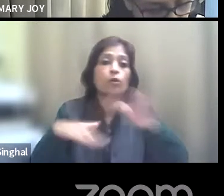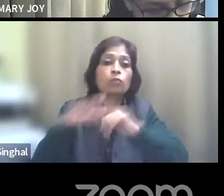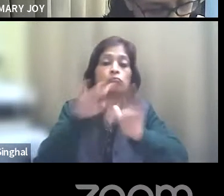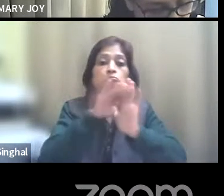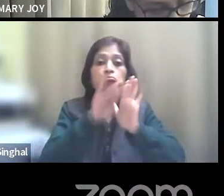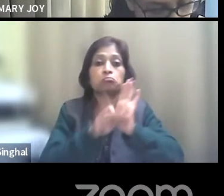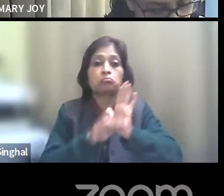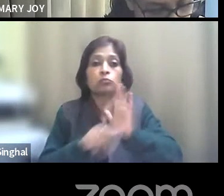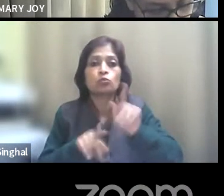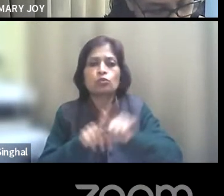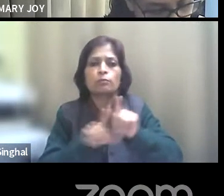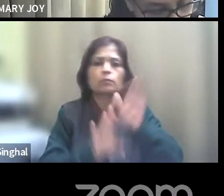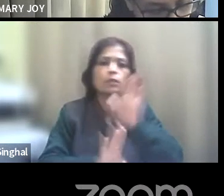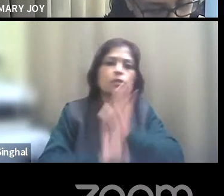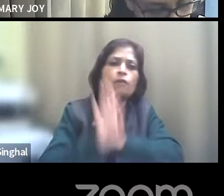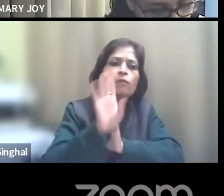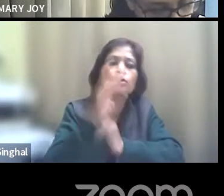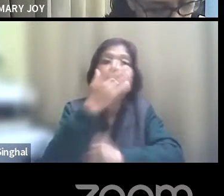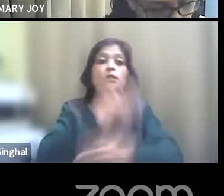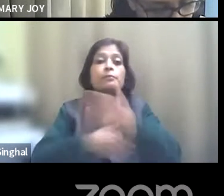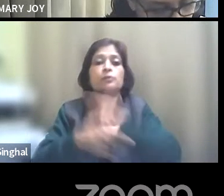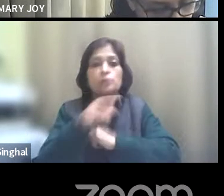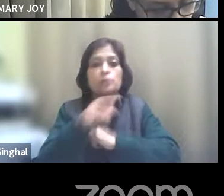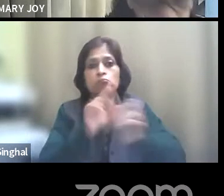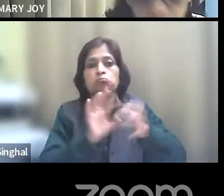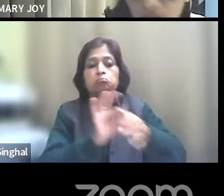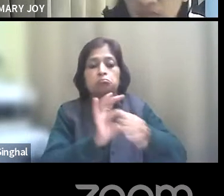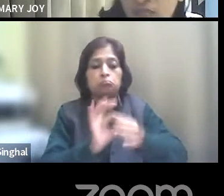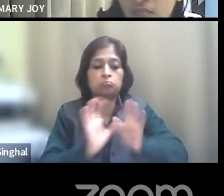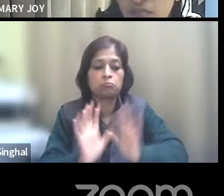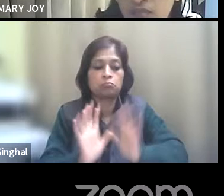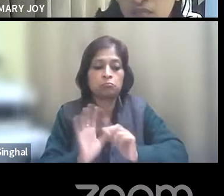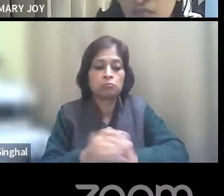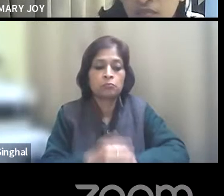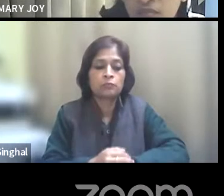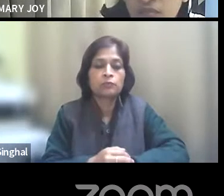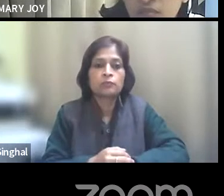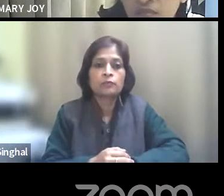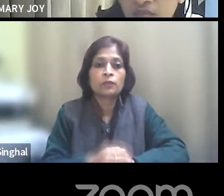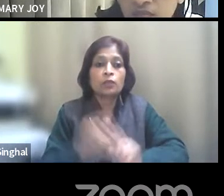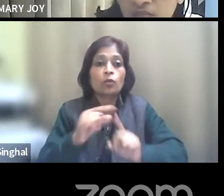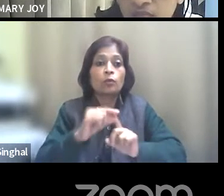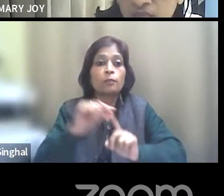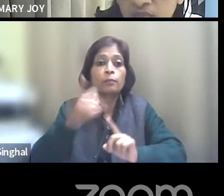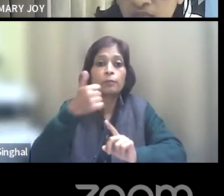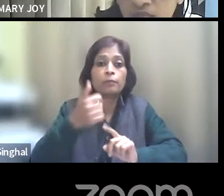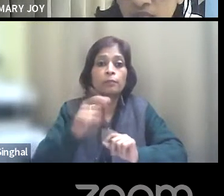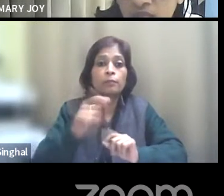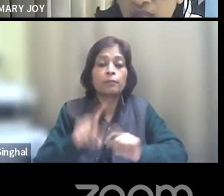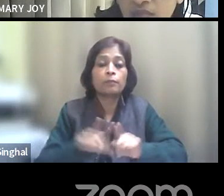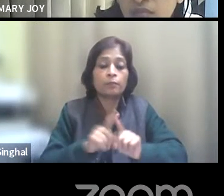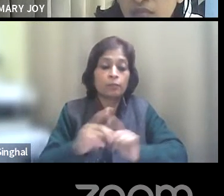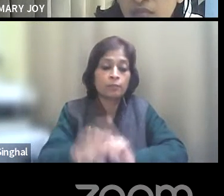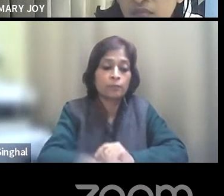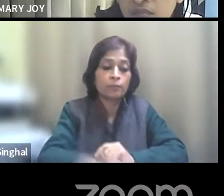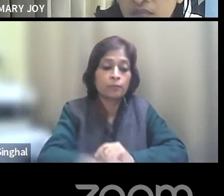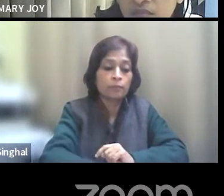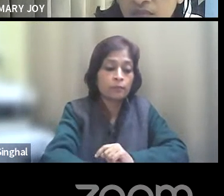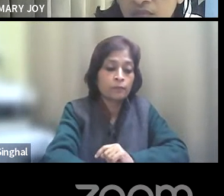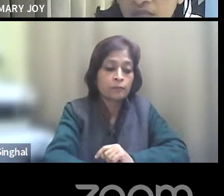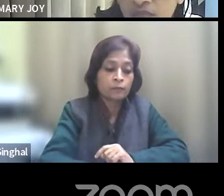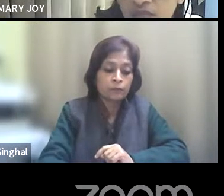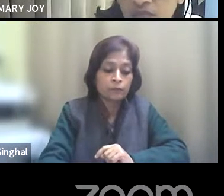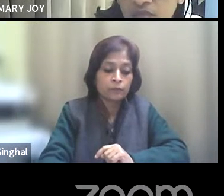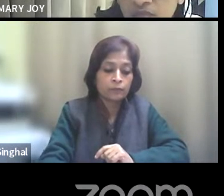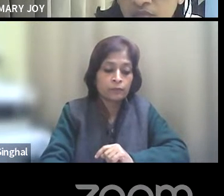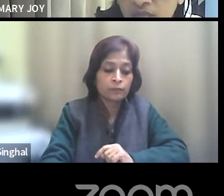on neurodevelopmental disabilities. Wow. And the Prime Minister sends out greeting cards